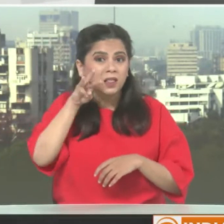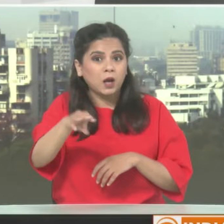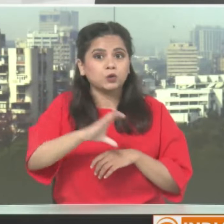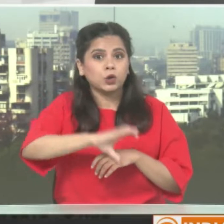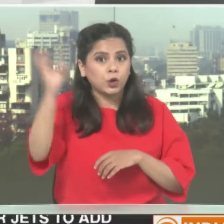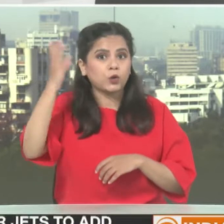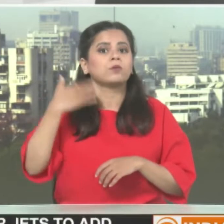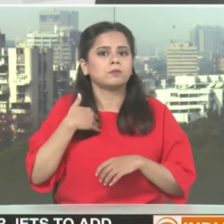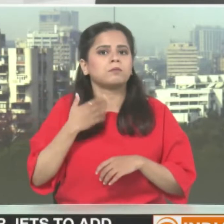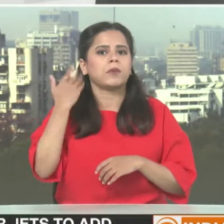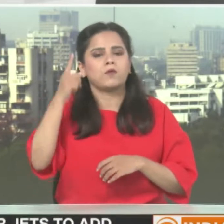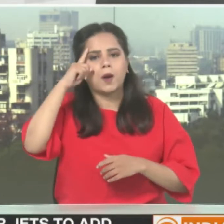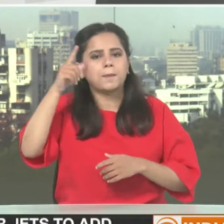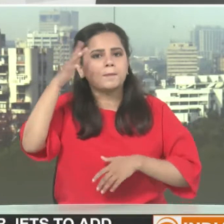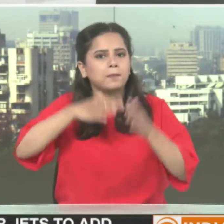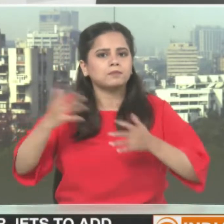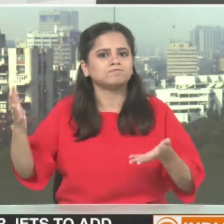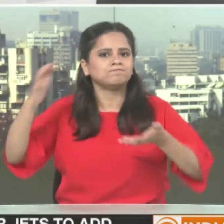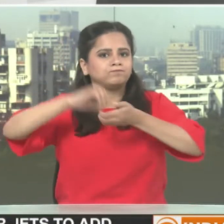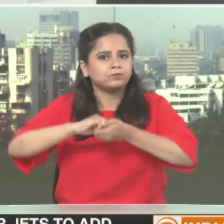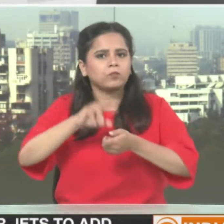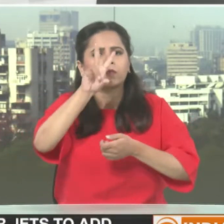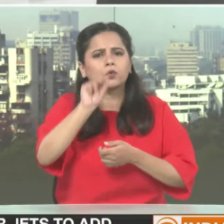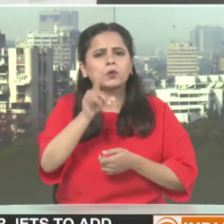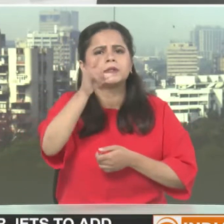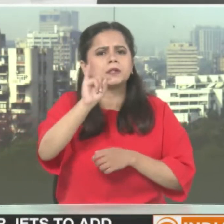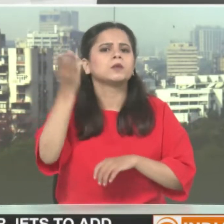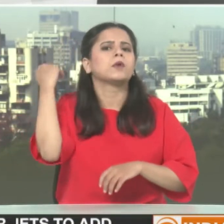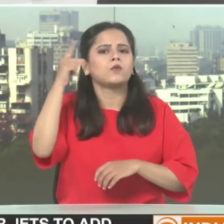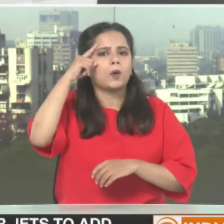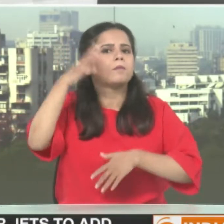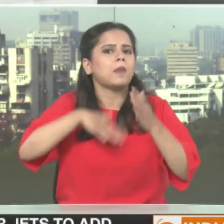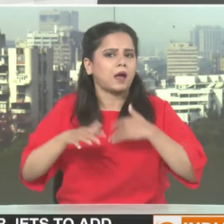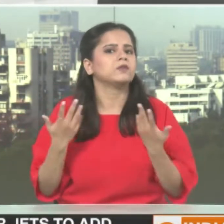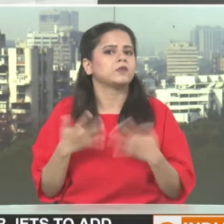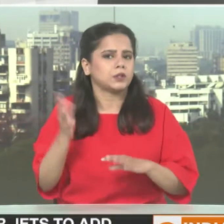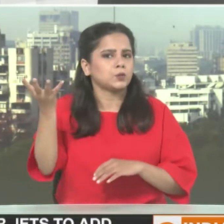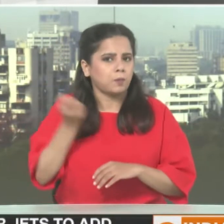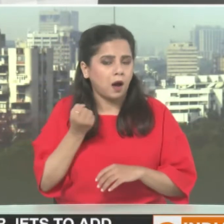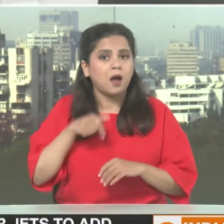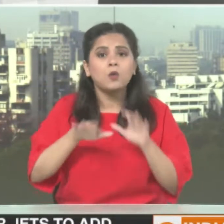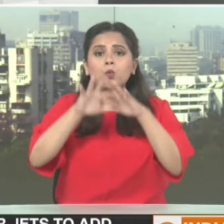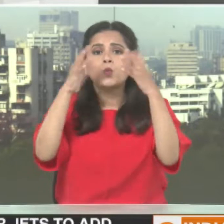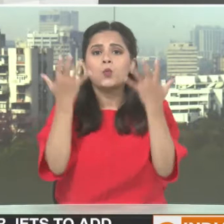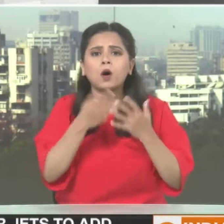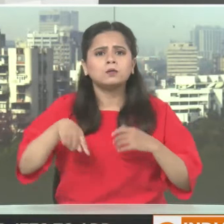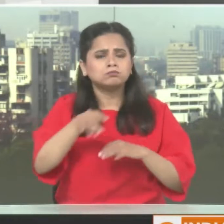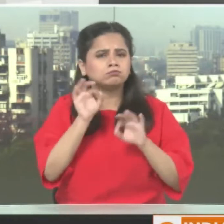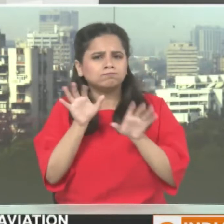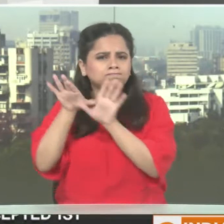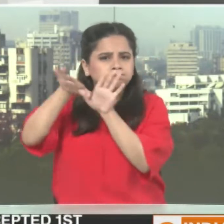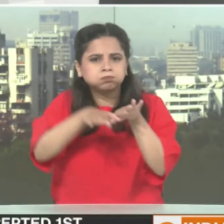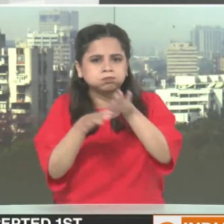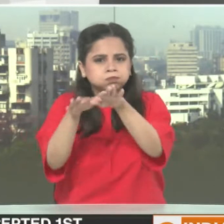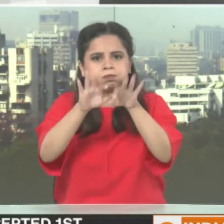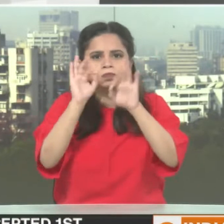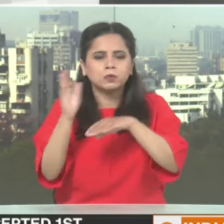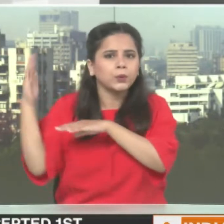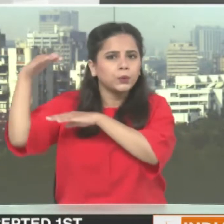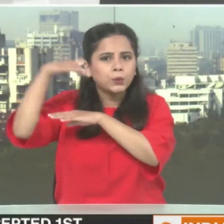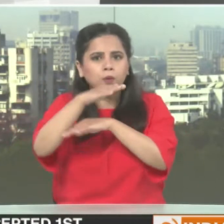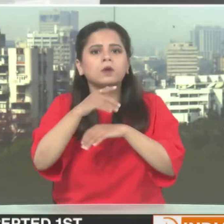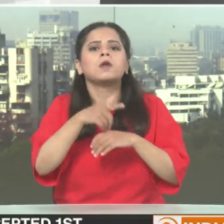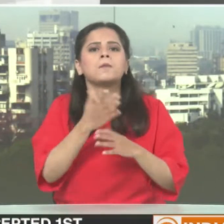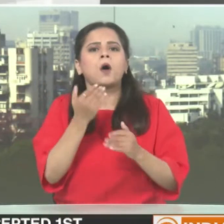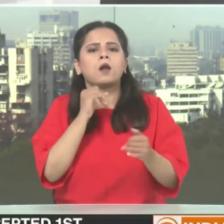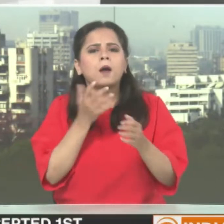rupee intergovernmental deal in 2016. The world's most sophisticated fighter jets will add to country's air